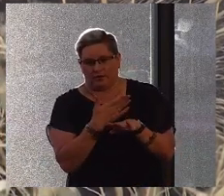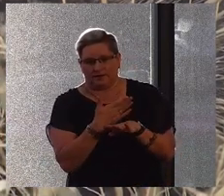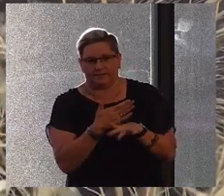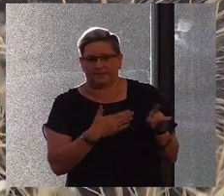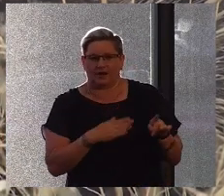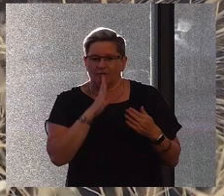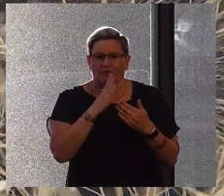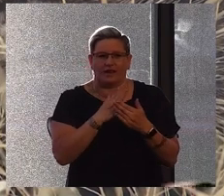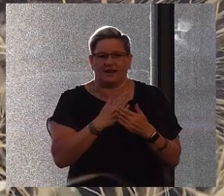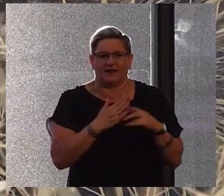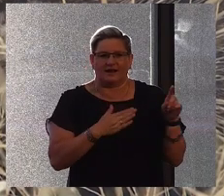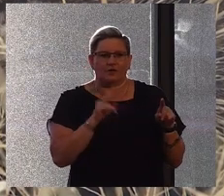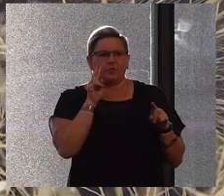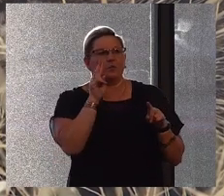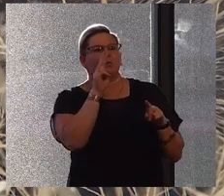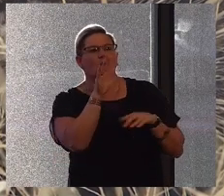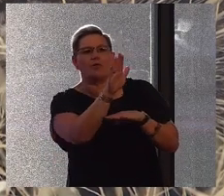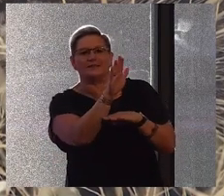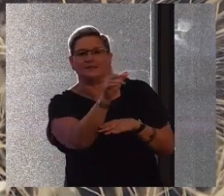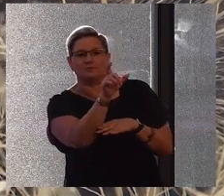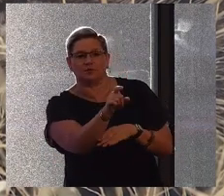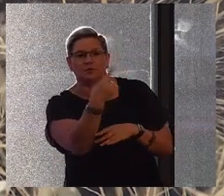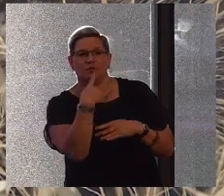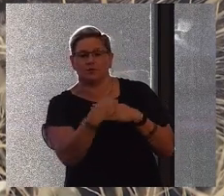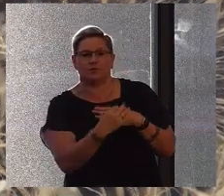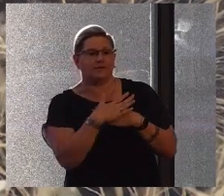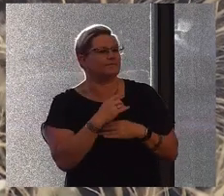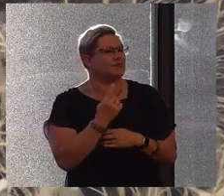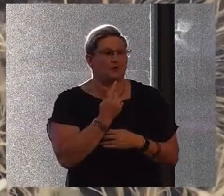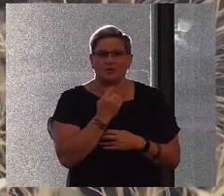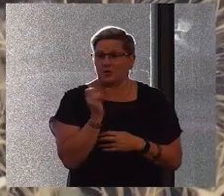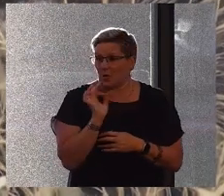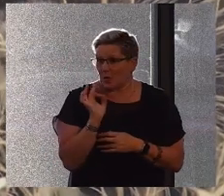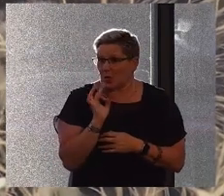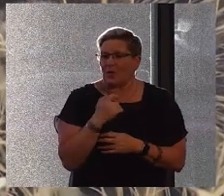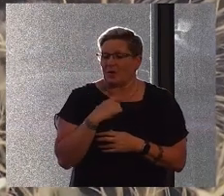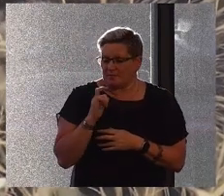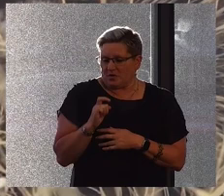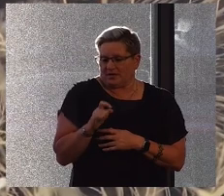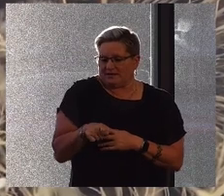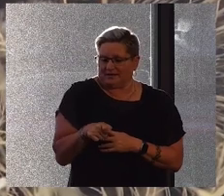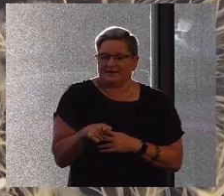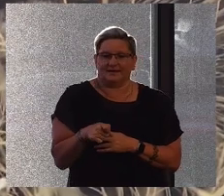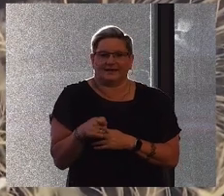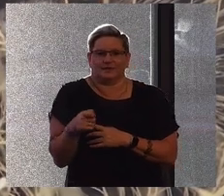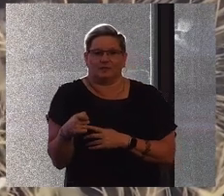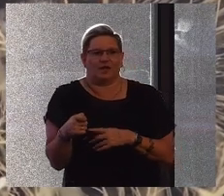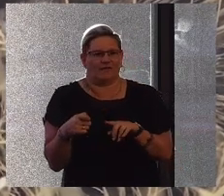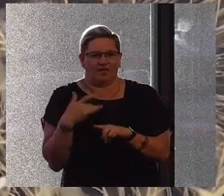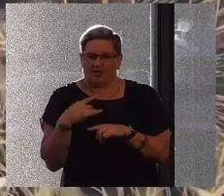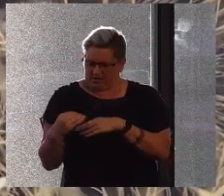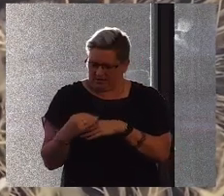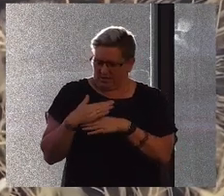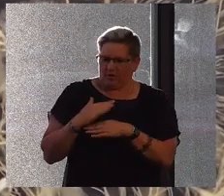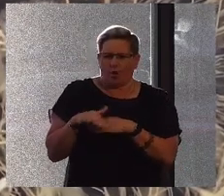I didn't have to look far afield at all. And in fact, there is someone that has been a source of inspiration for me for well